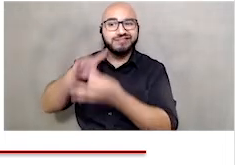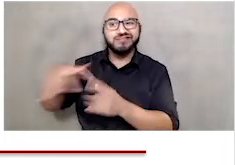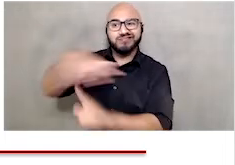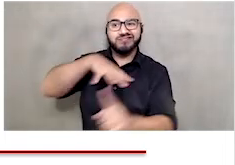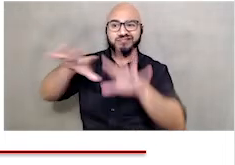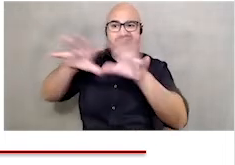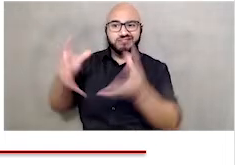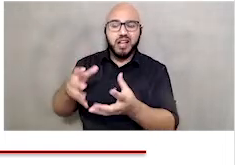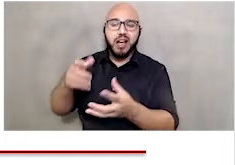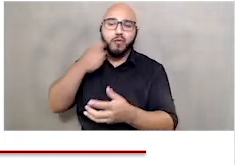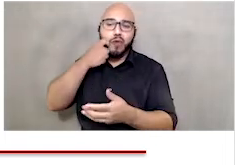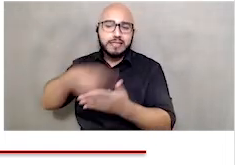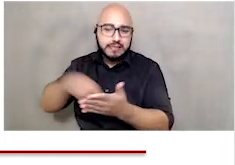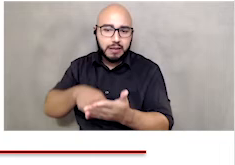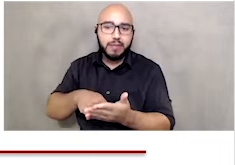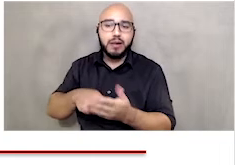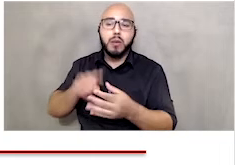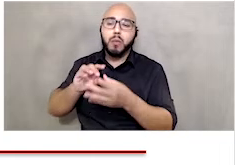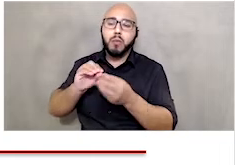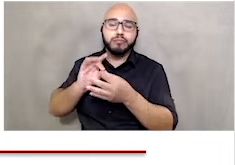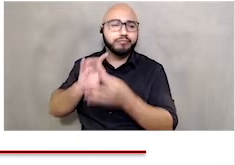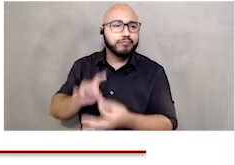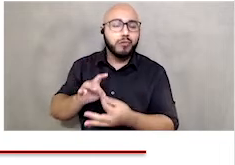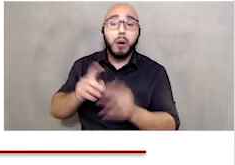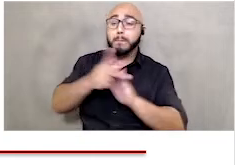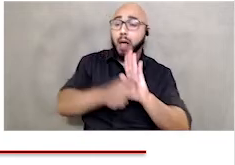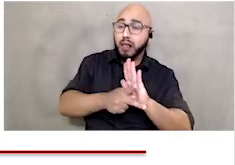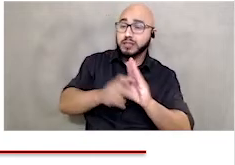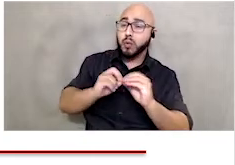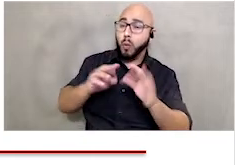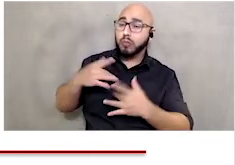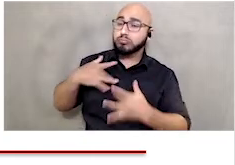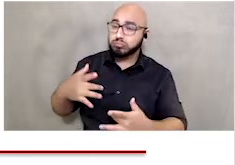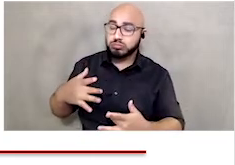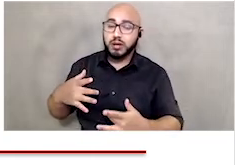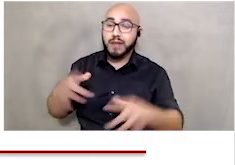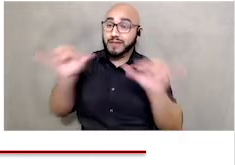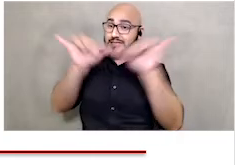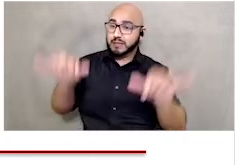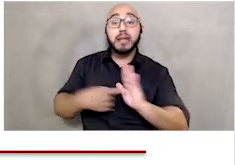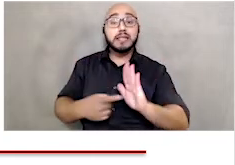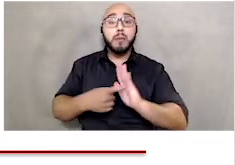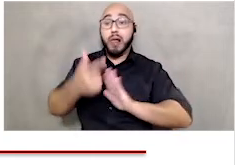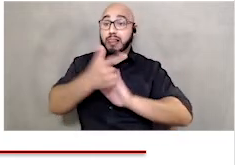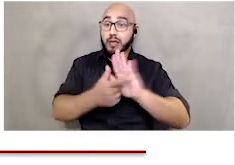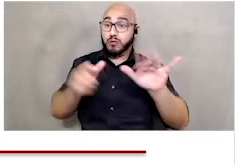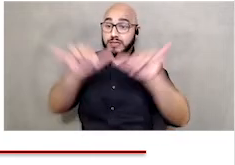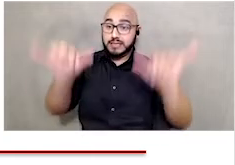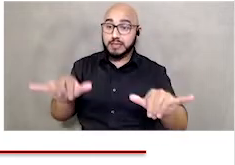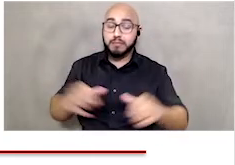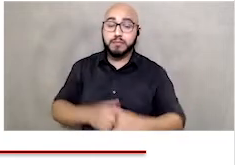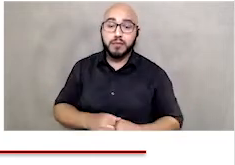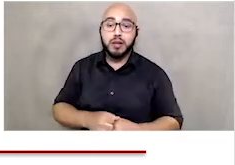and policies of an institution. So an example of this would be the legal system. And